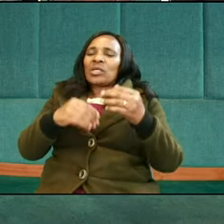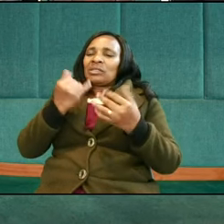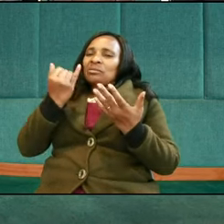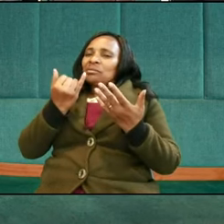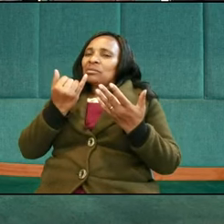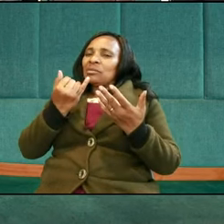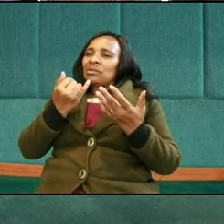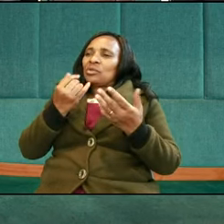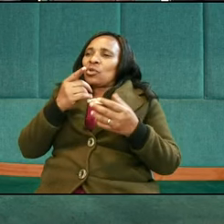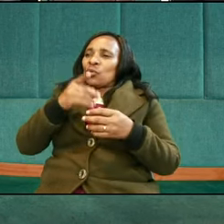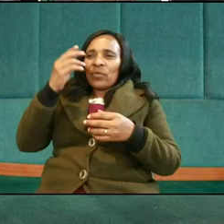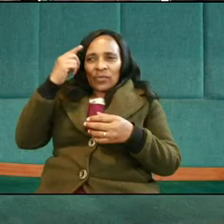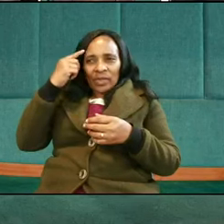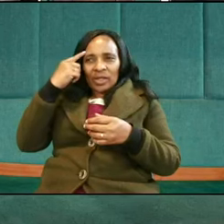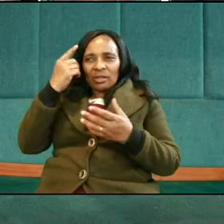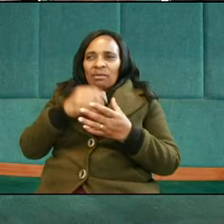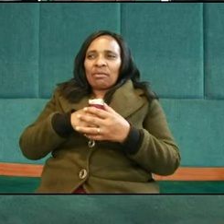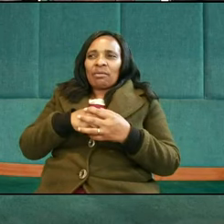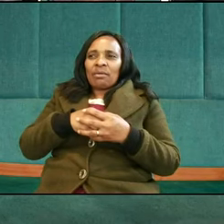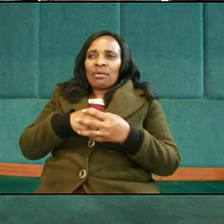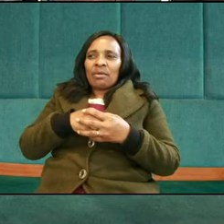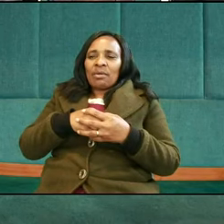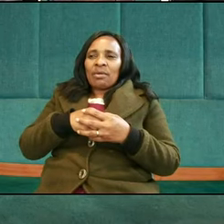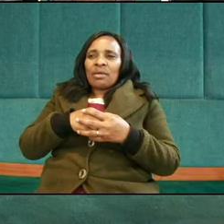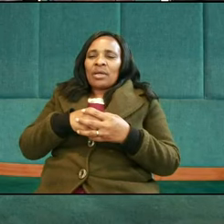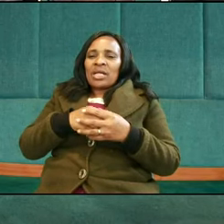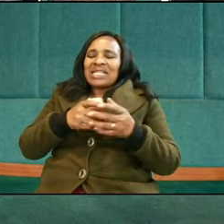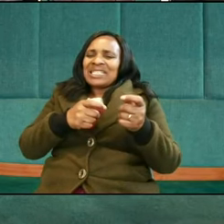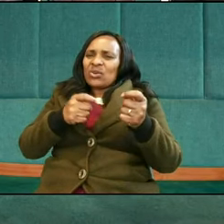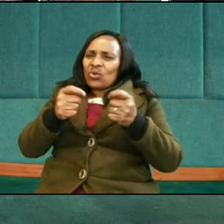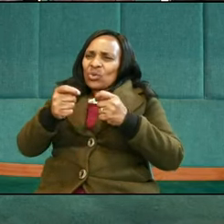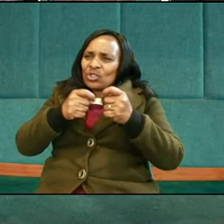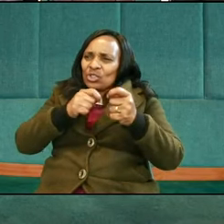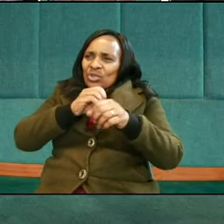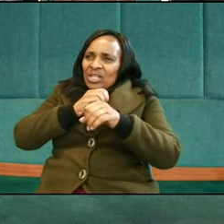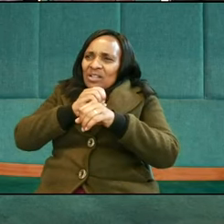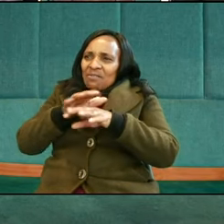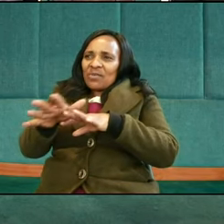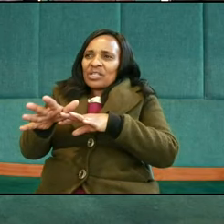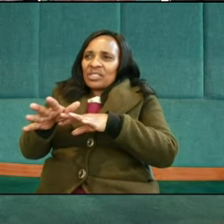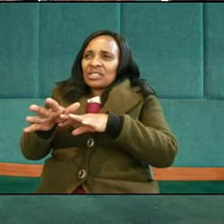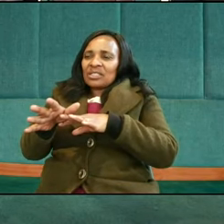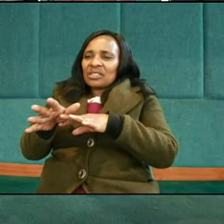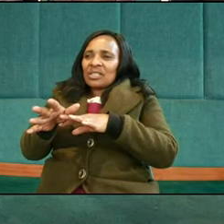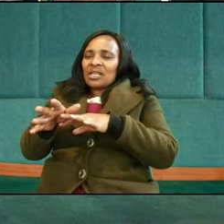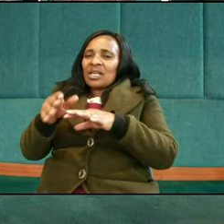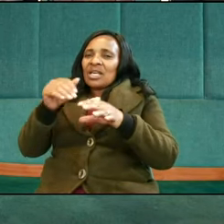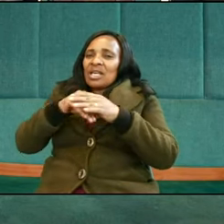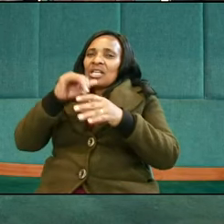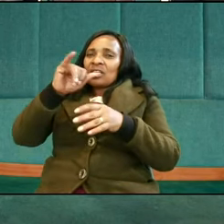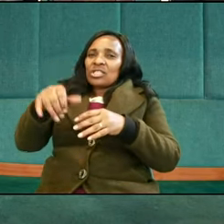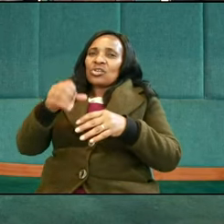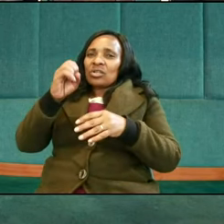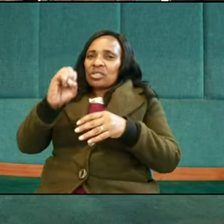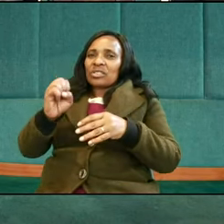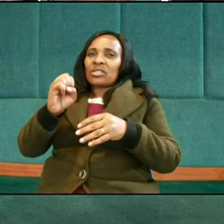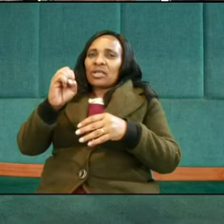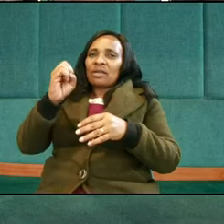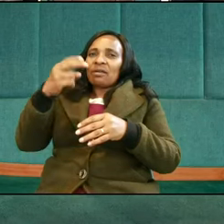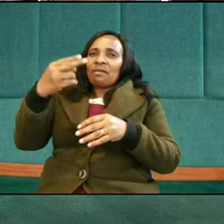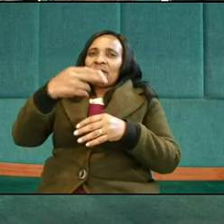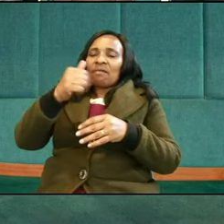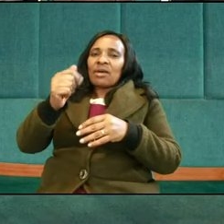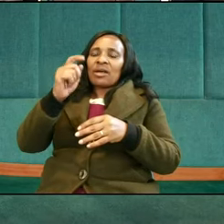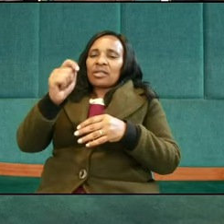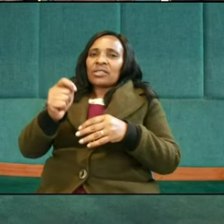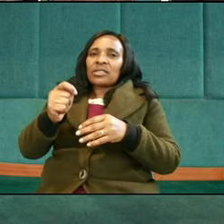it that you think were the controlling influences, or rather in Jehoshaphat's life, and how can you